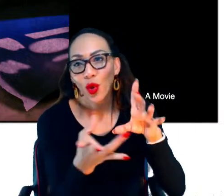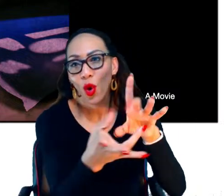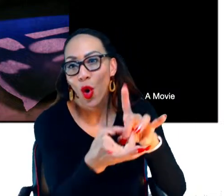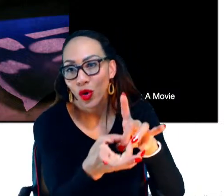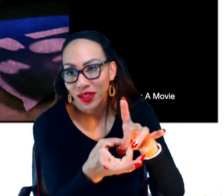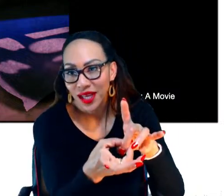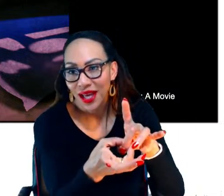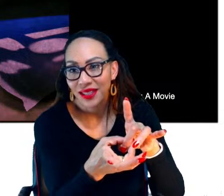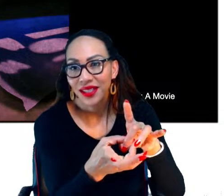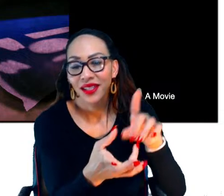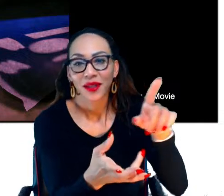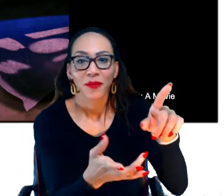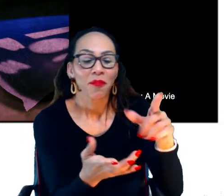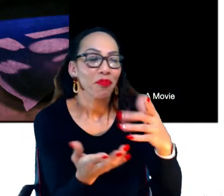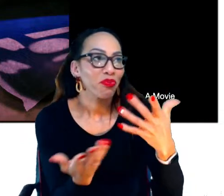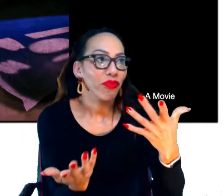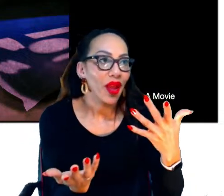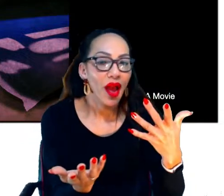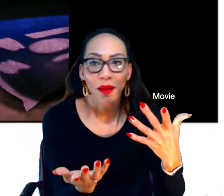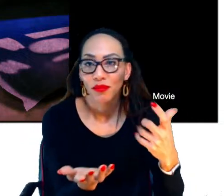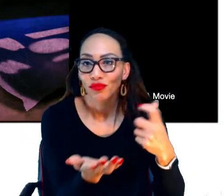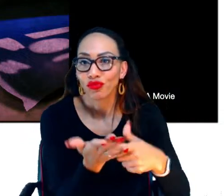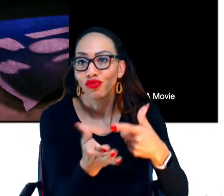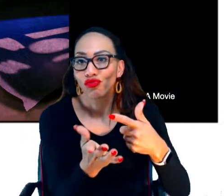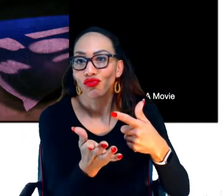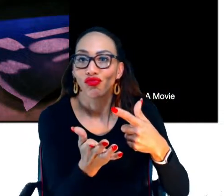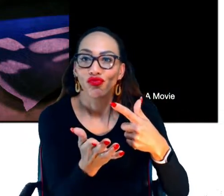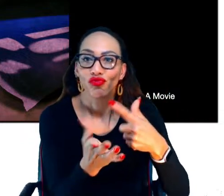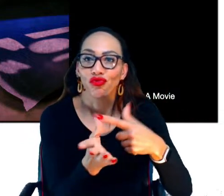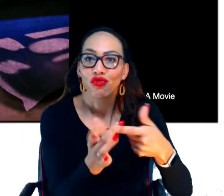Ryanair for getting your money back for a flight that never happened.